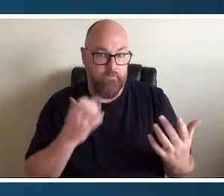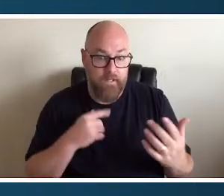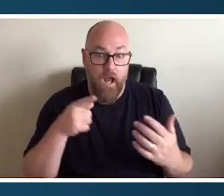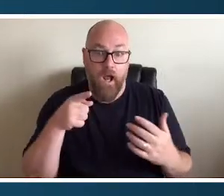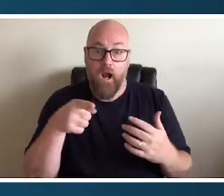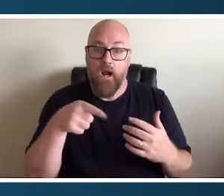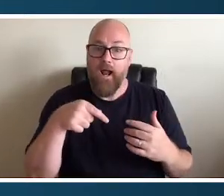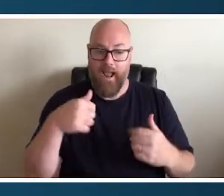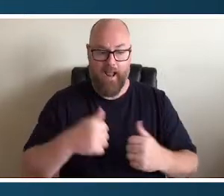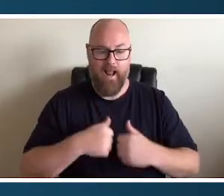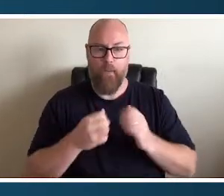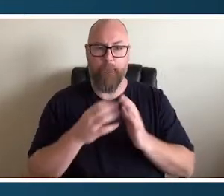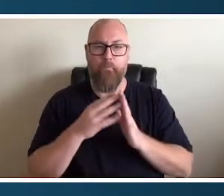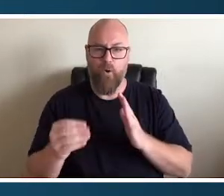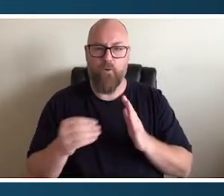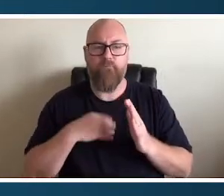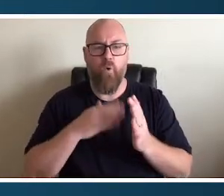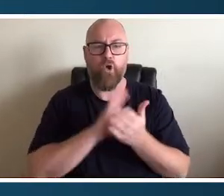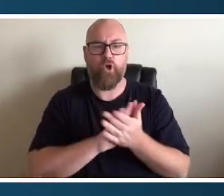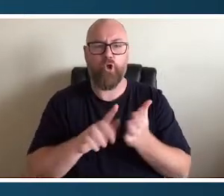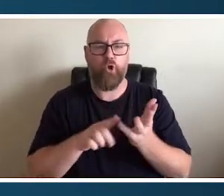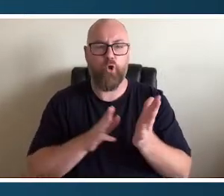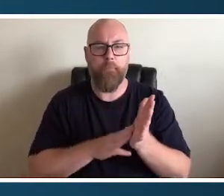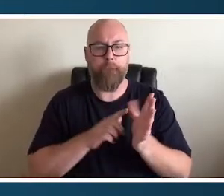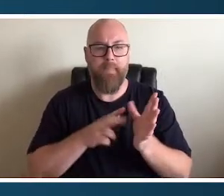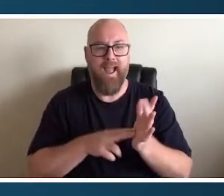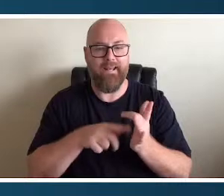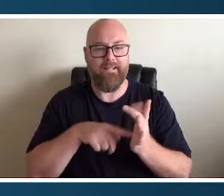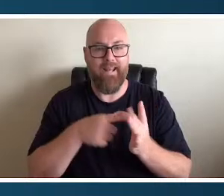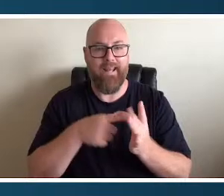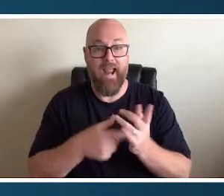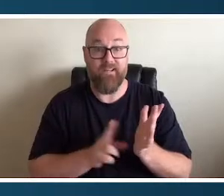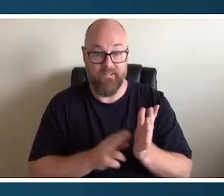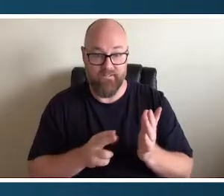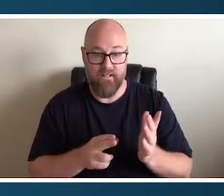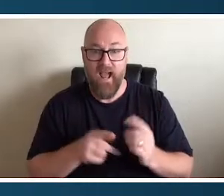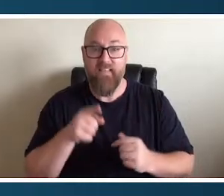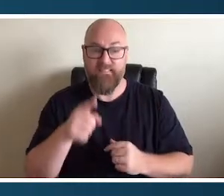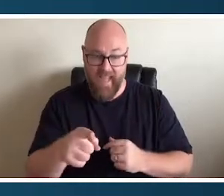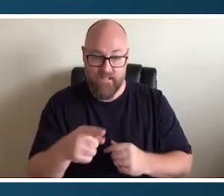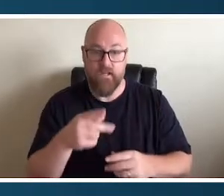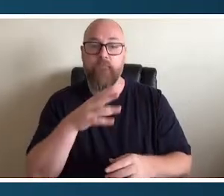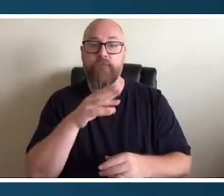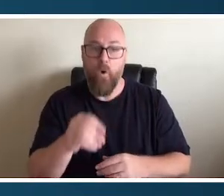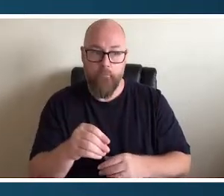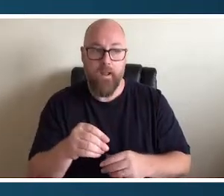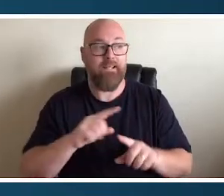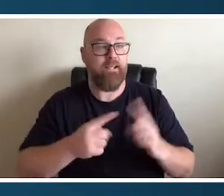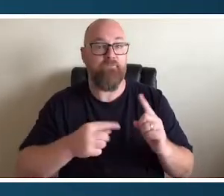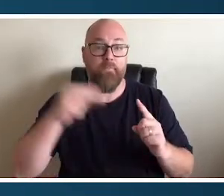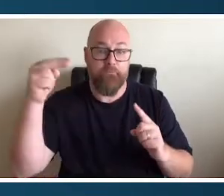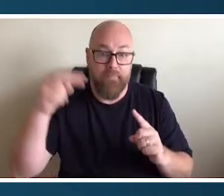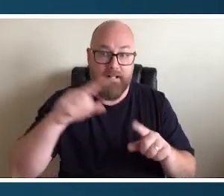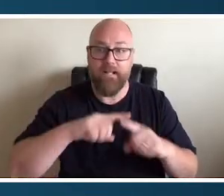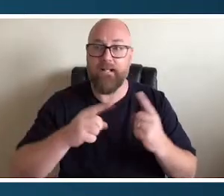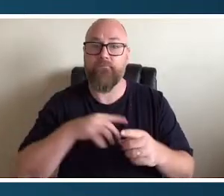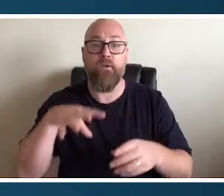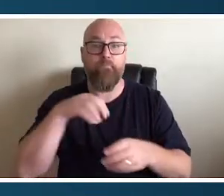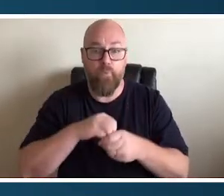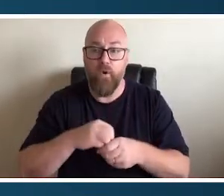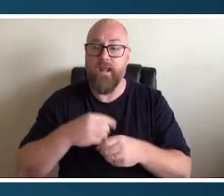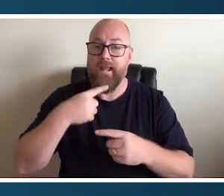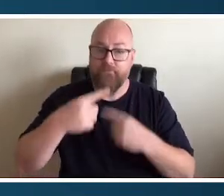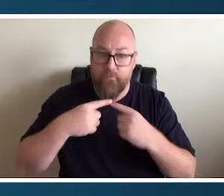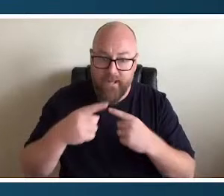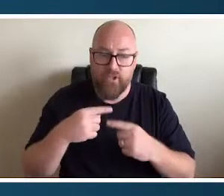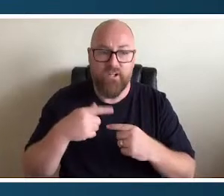aid still frequently fails to incorporate the perspectives and inputs of the very people it intends to help.